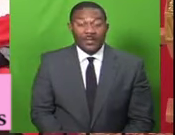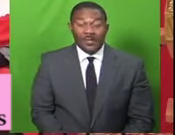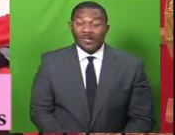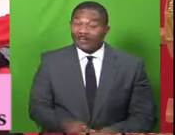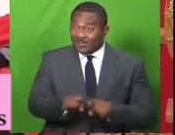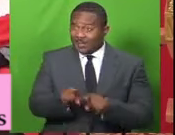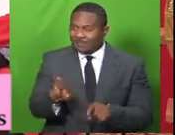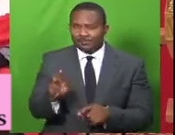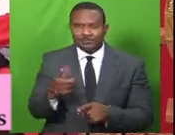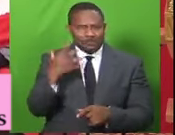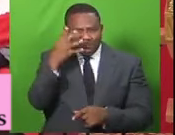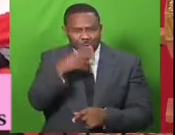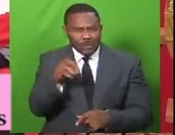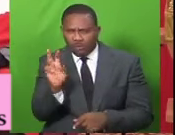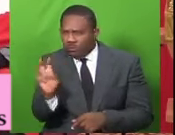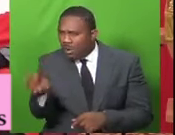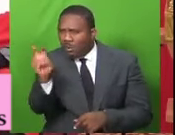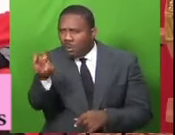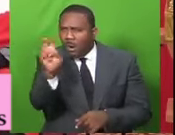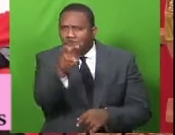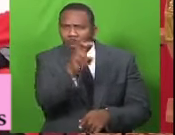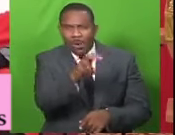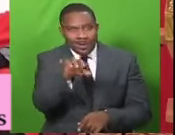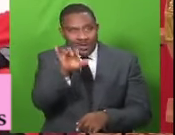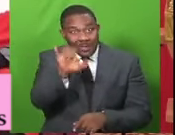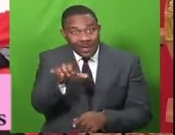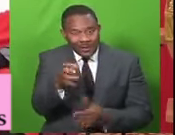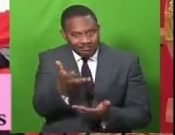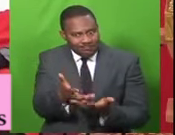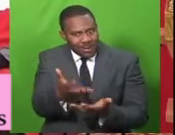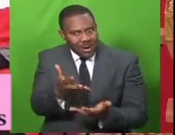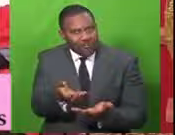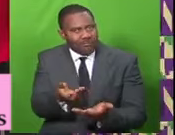tourism as a key policy for economic